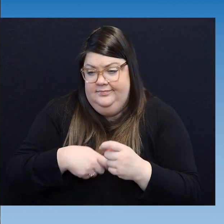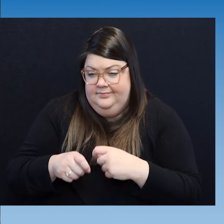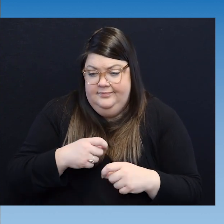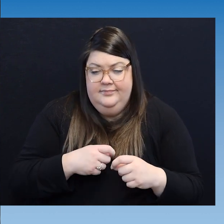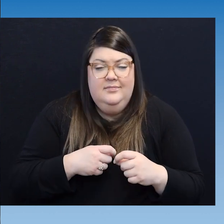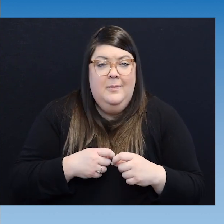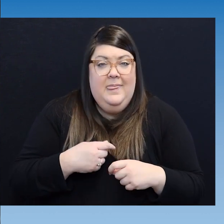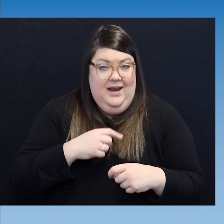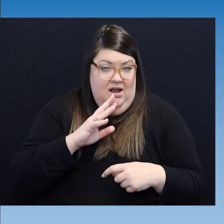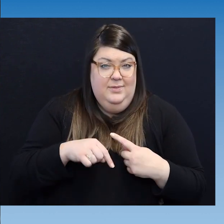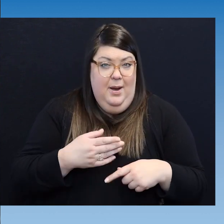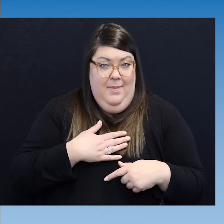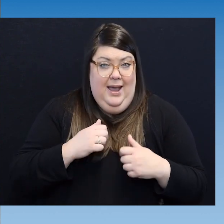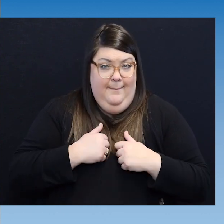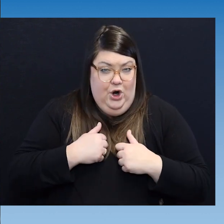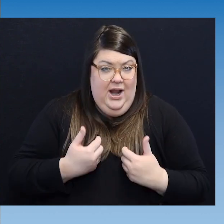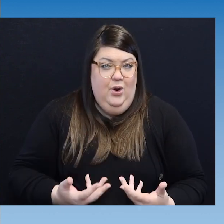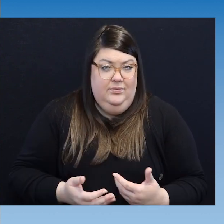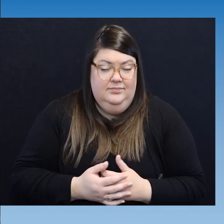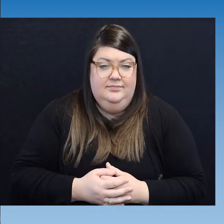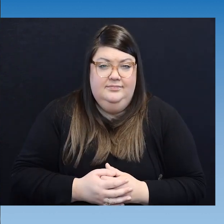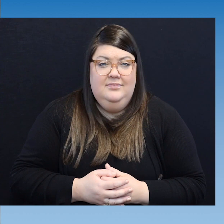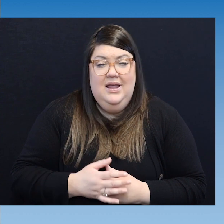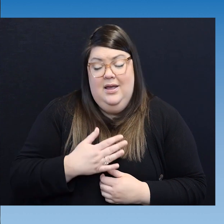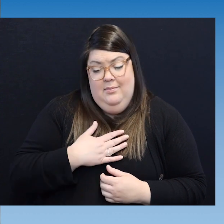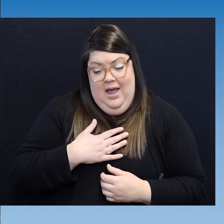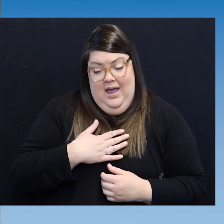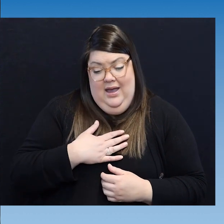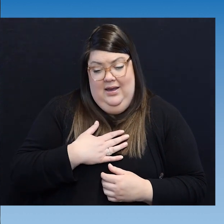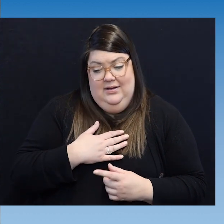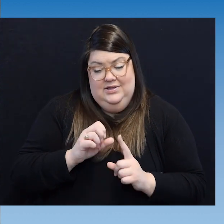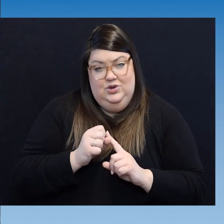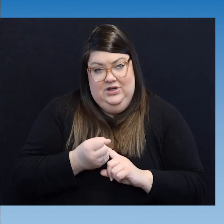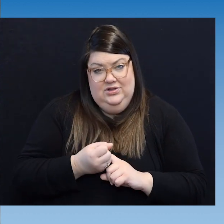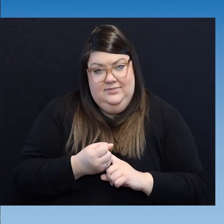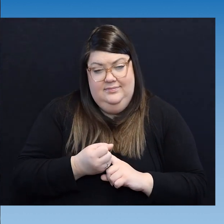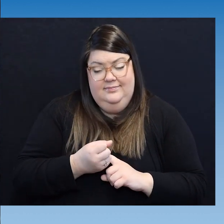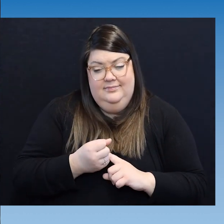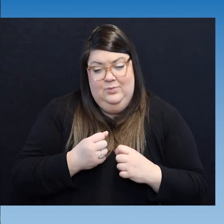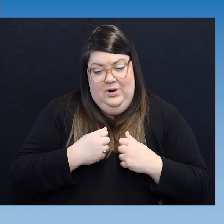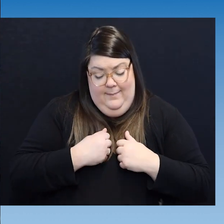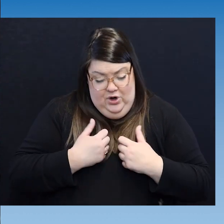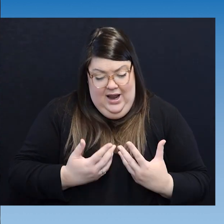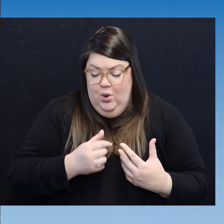spoke about my burnout. And my burnout was not